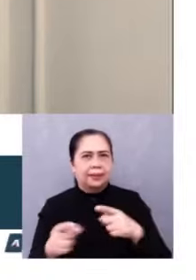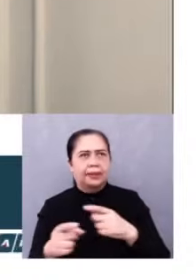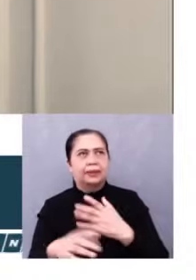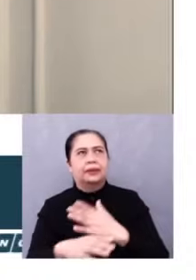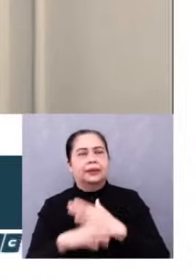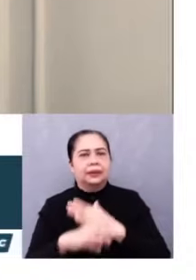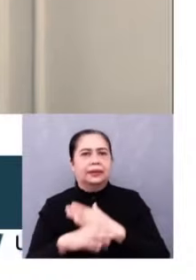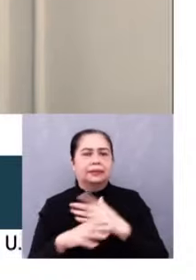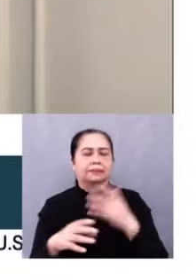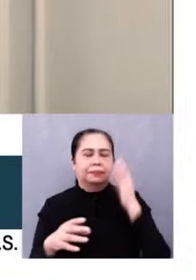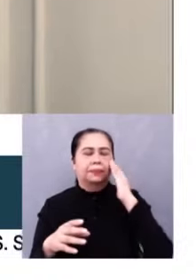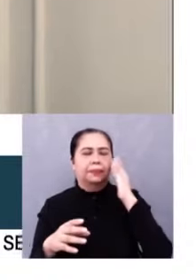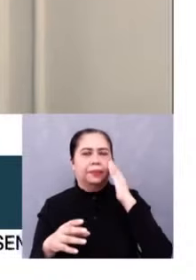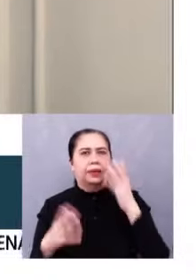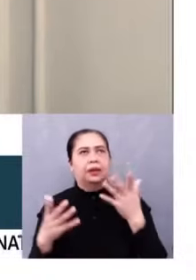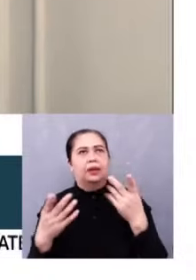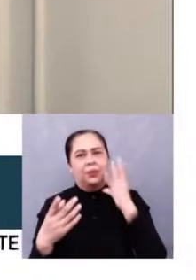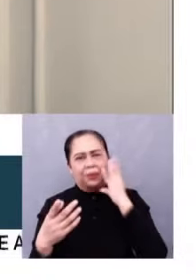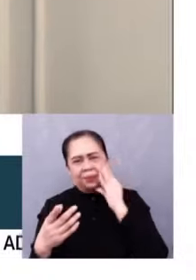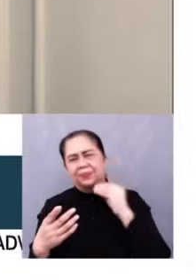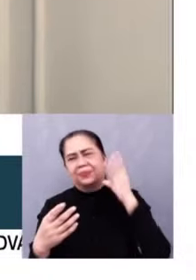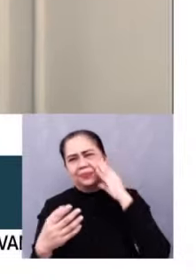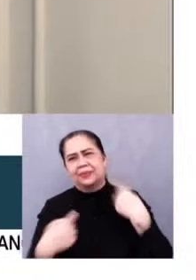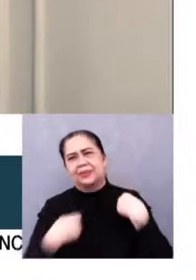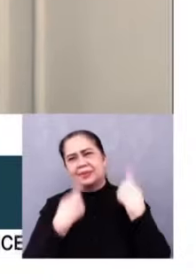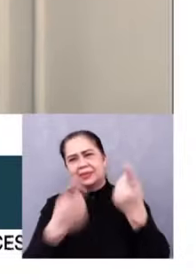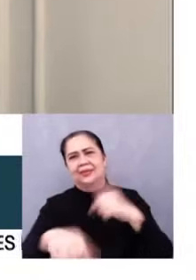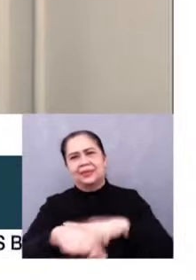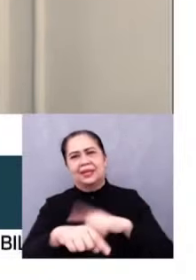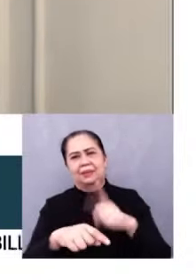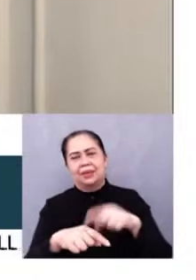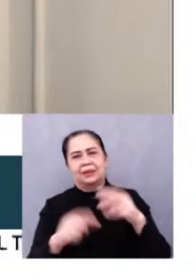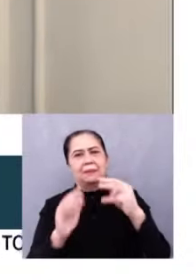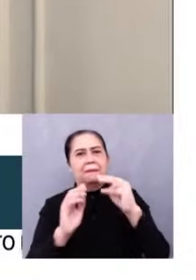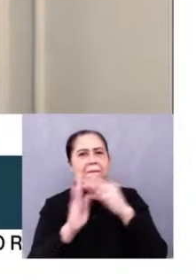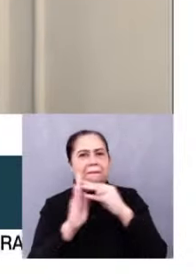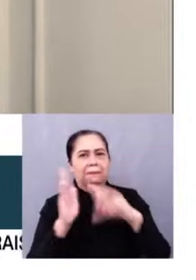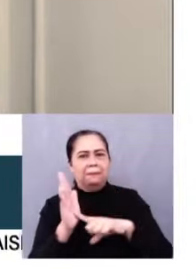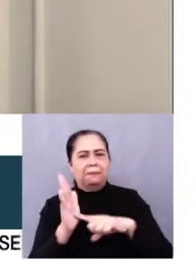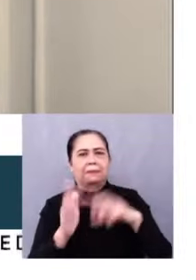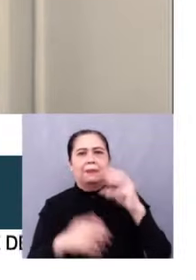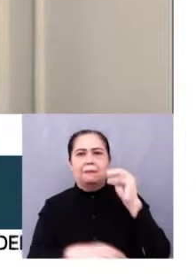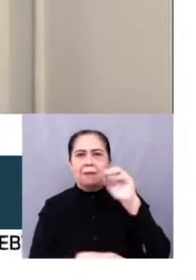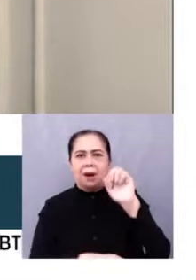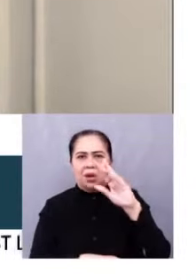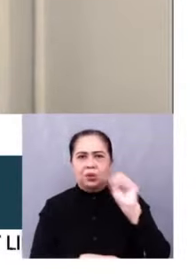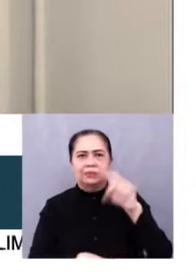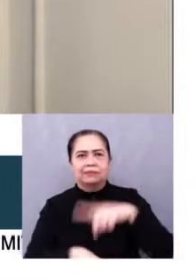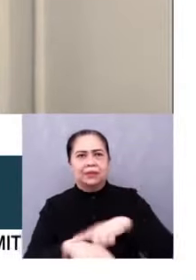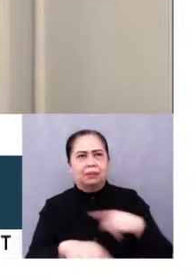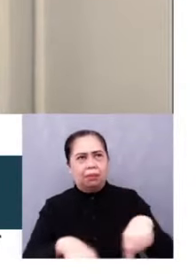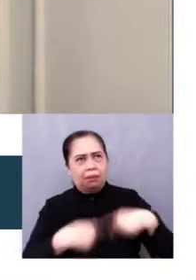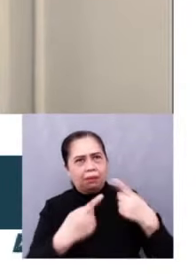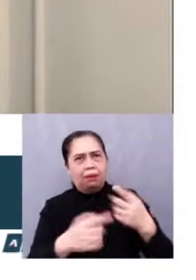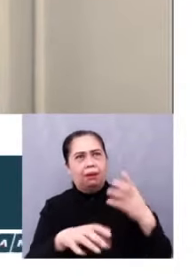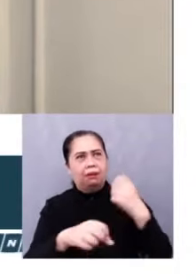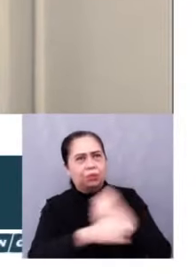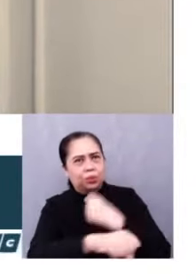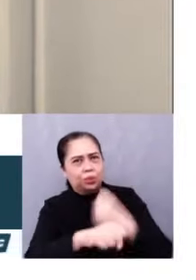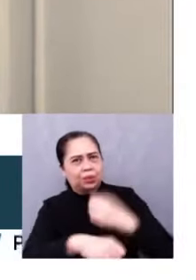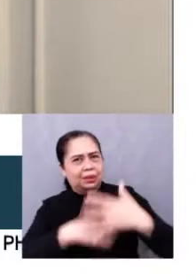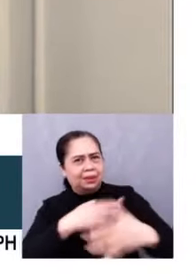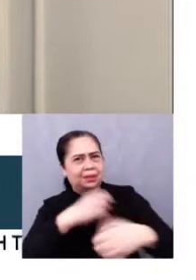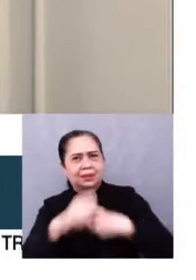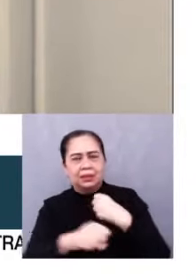We've known this since the time of the Marcos dictatorship, and it took a number of years before we eventually were able to boot